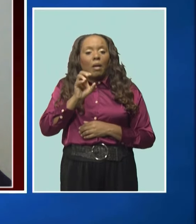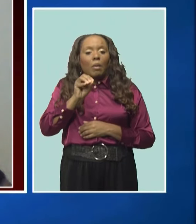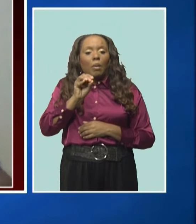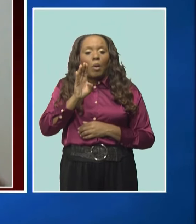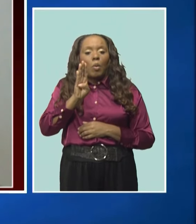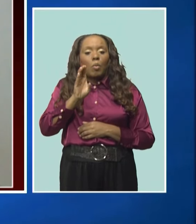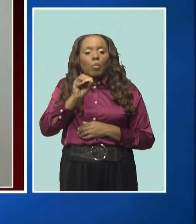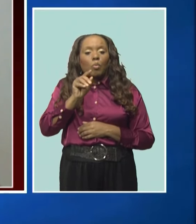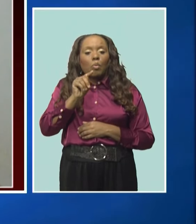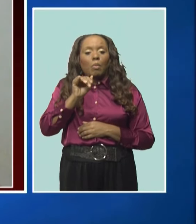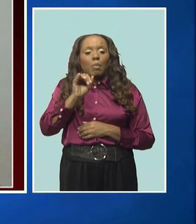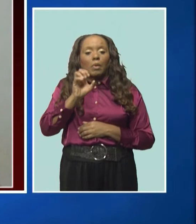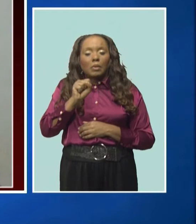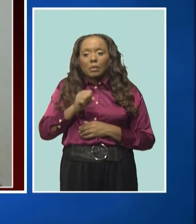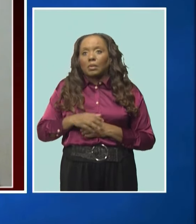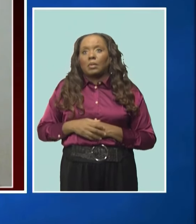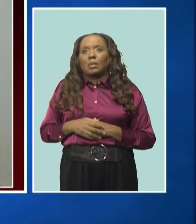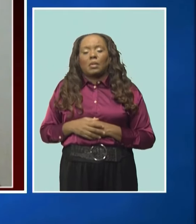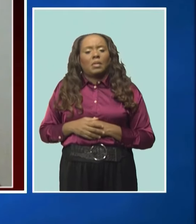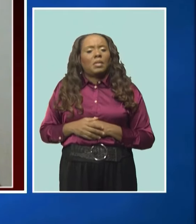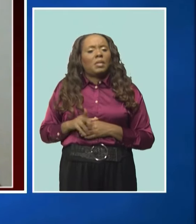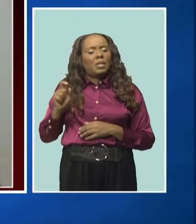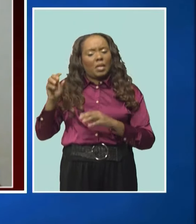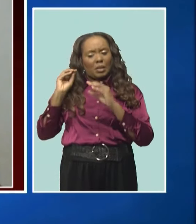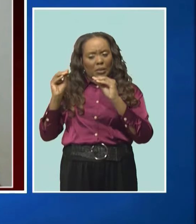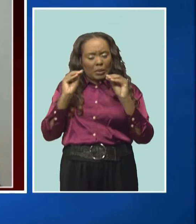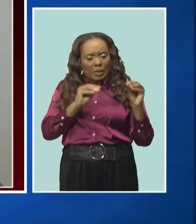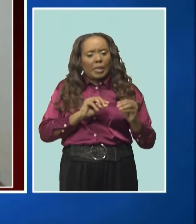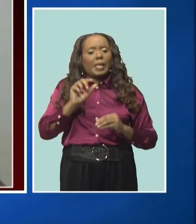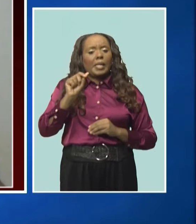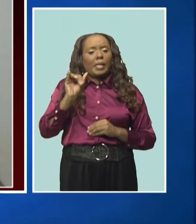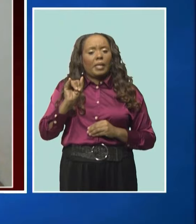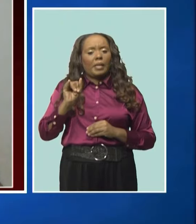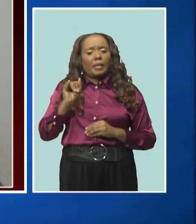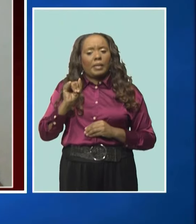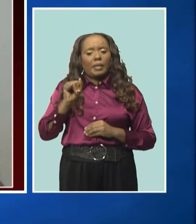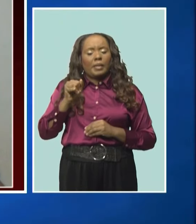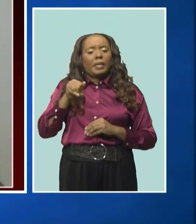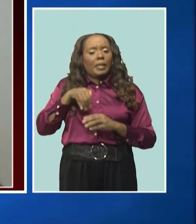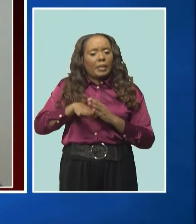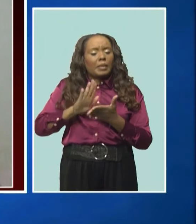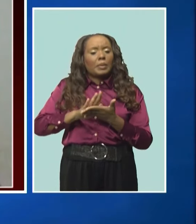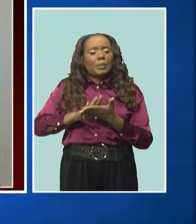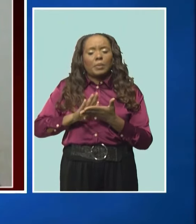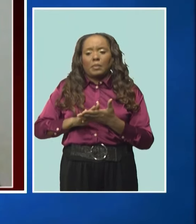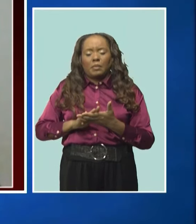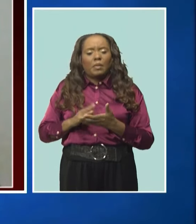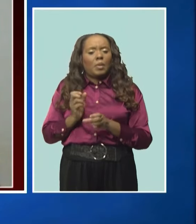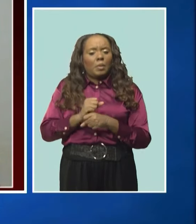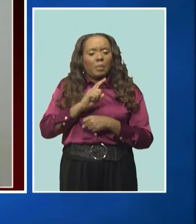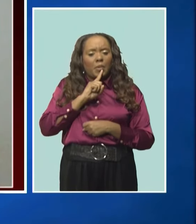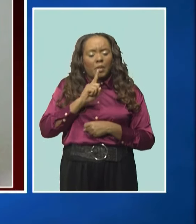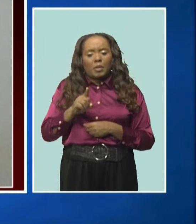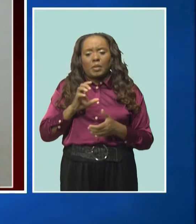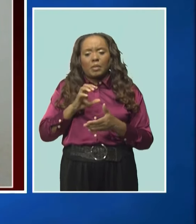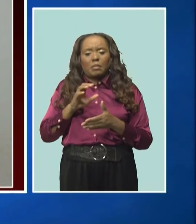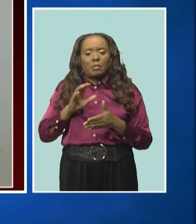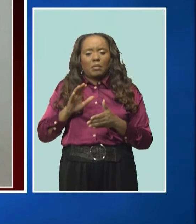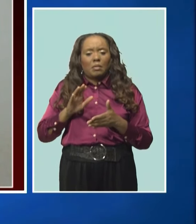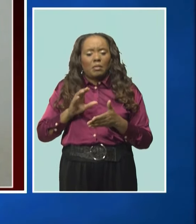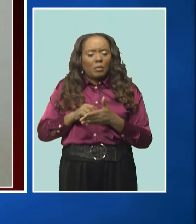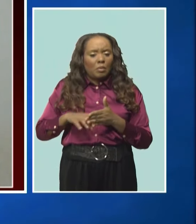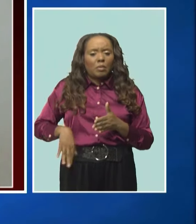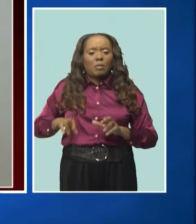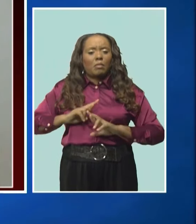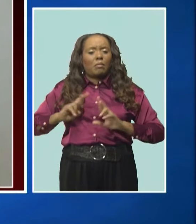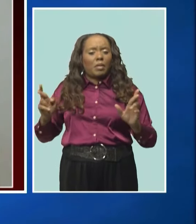development or start AI education within the school so that we better prepare our people for the next, let's say, next 10, 20 years,